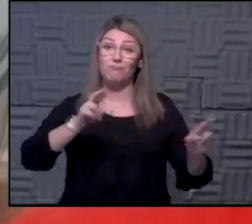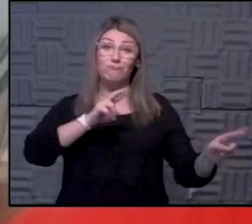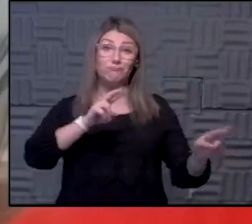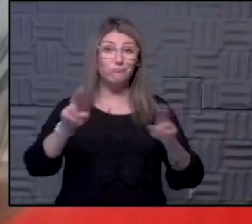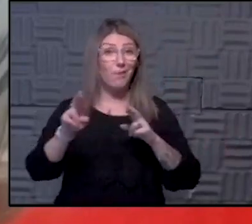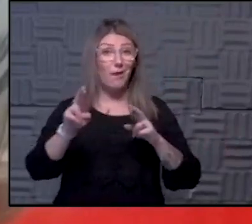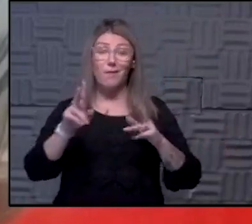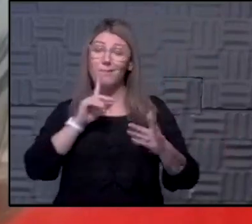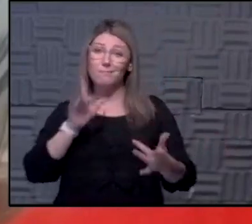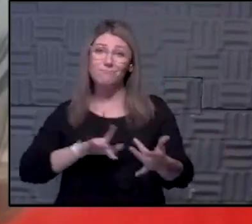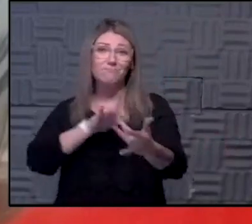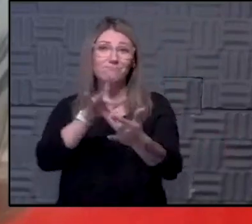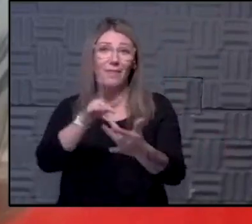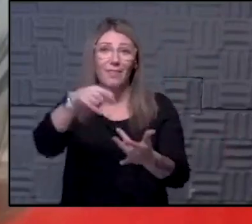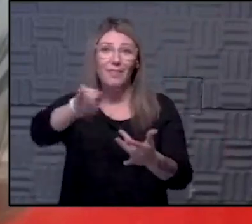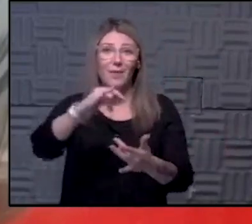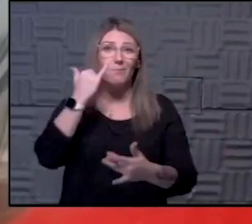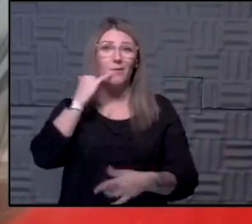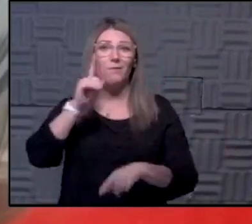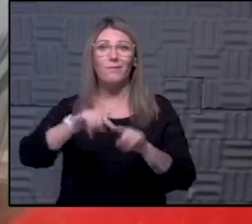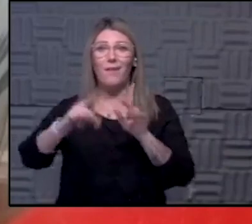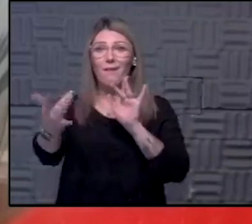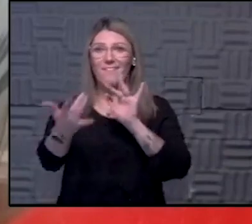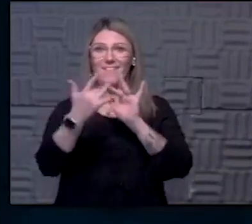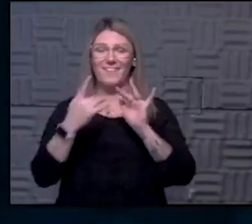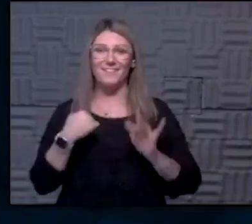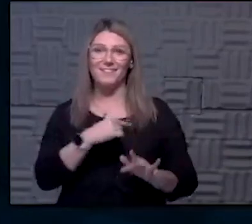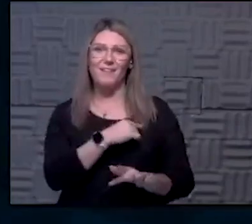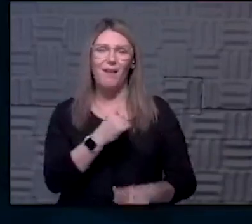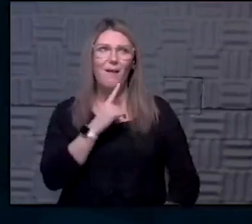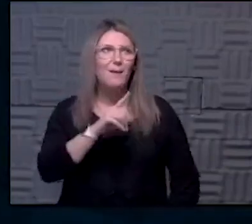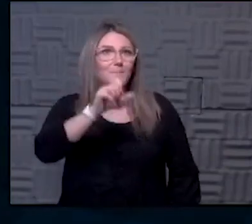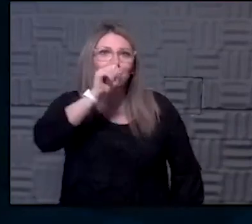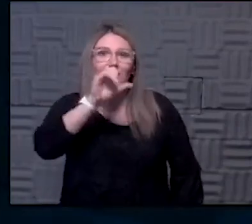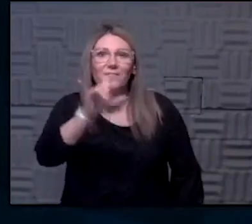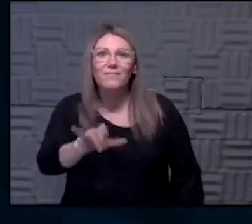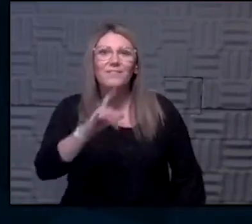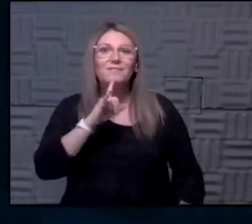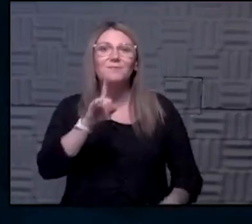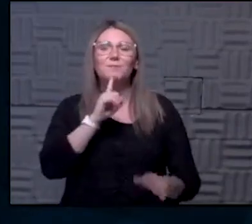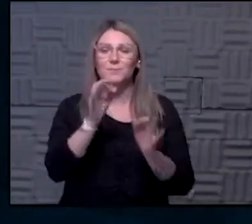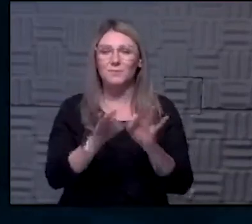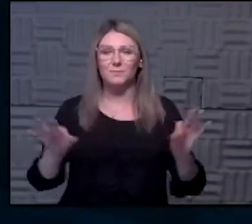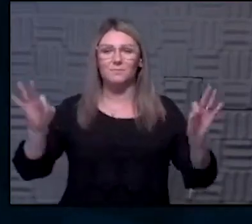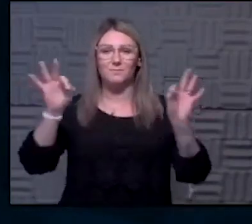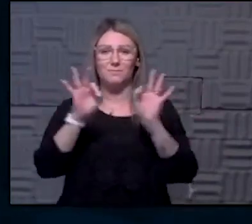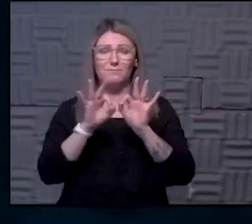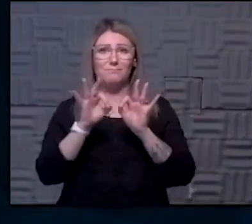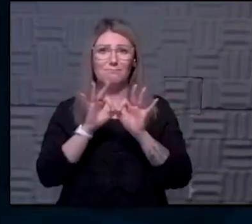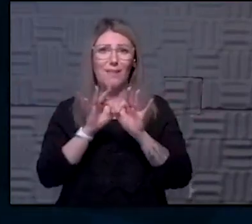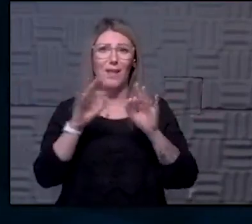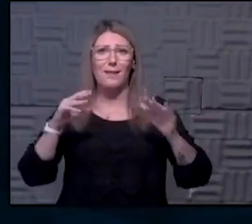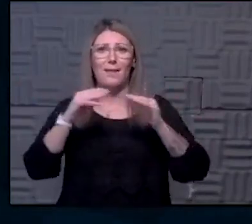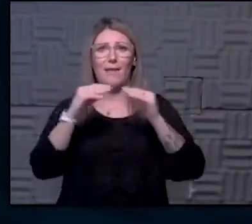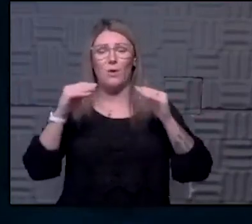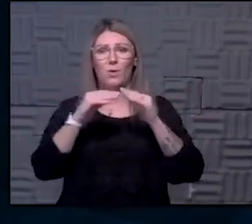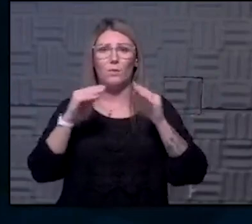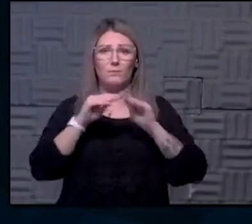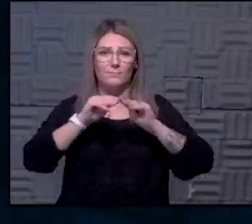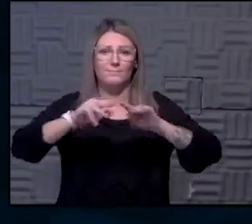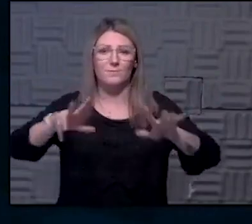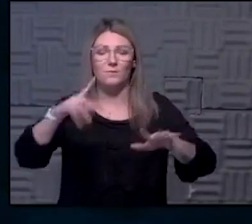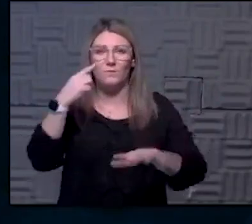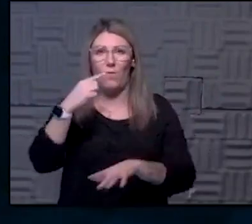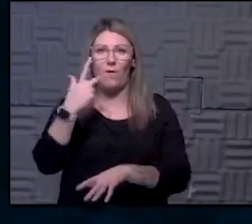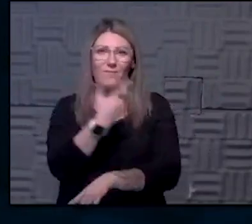them if they cannot come to us. Love the sound of that, because I think that is so important to make sure we have equitable distribution of vaccine